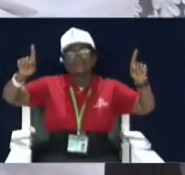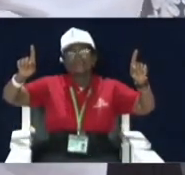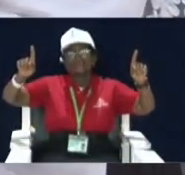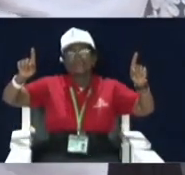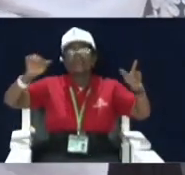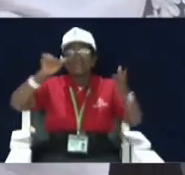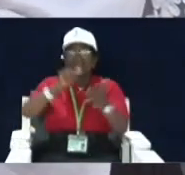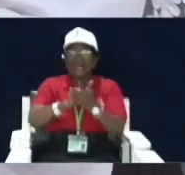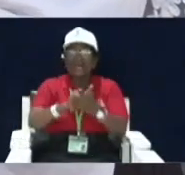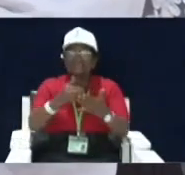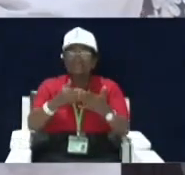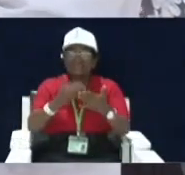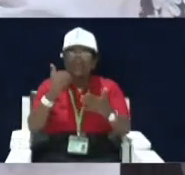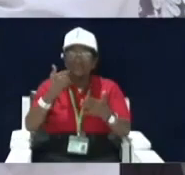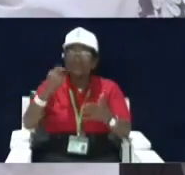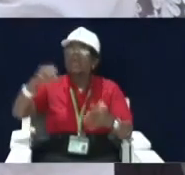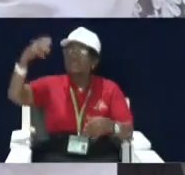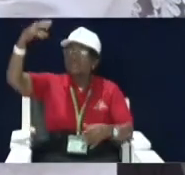that before the sun rises,